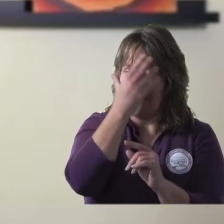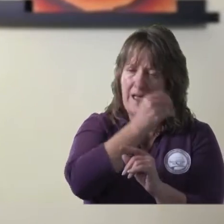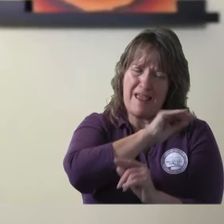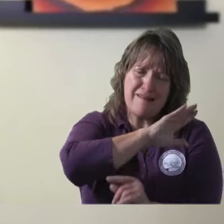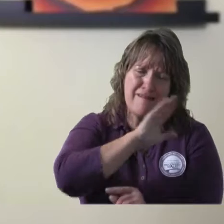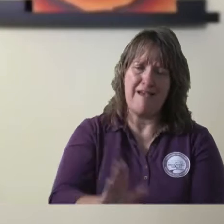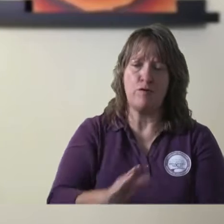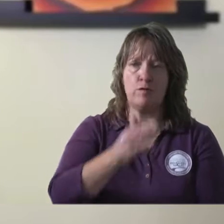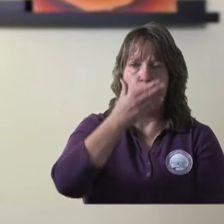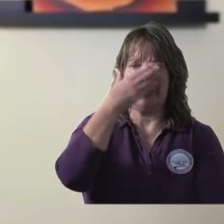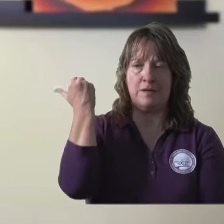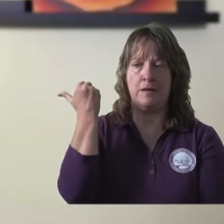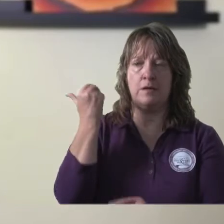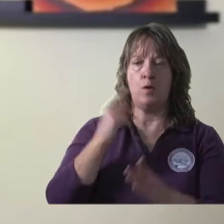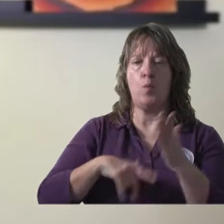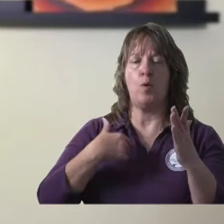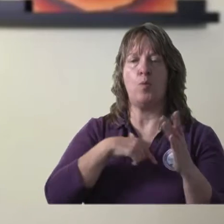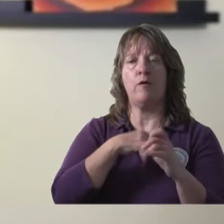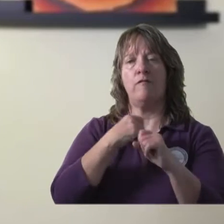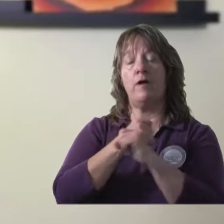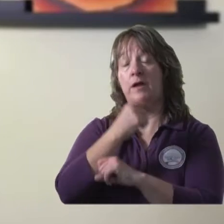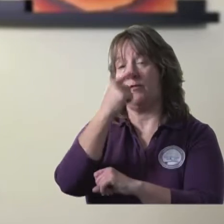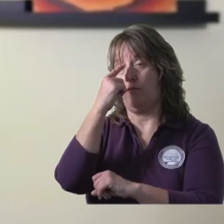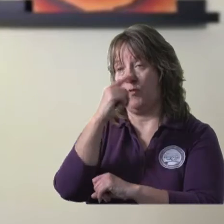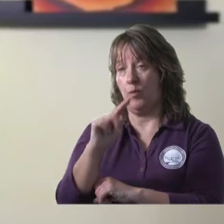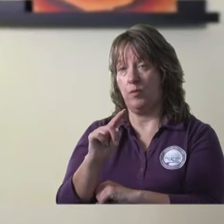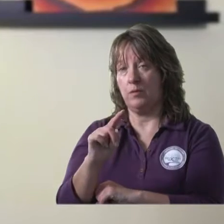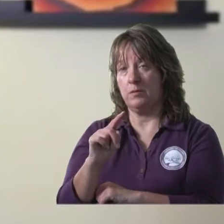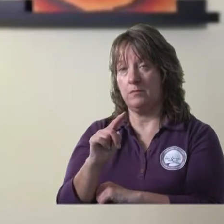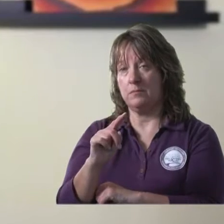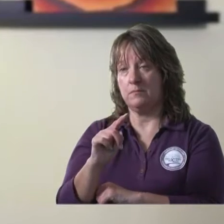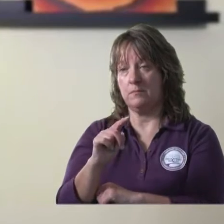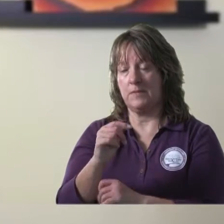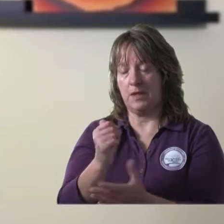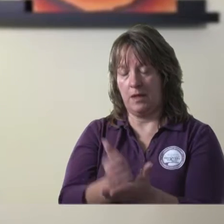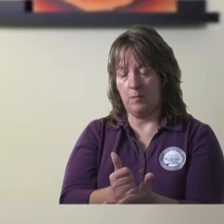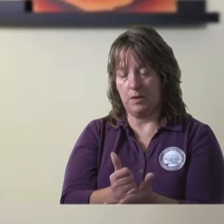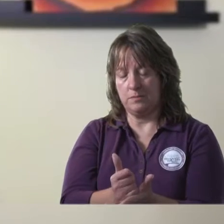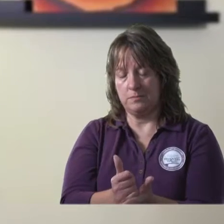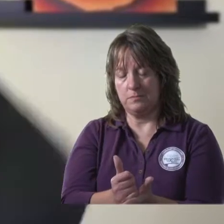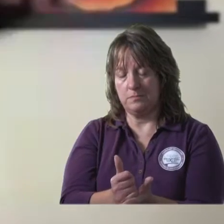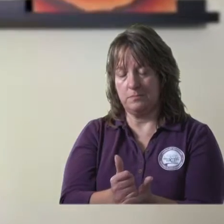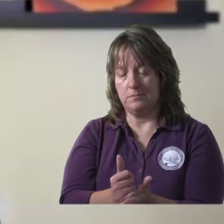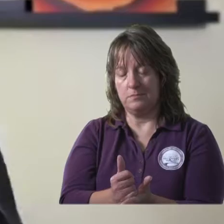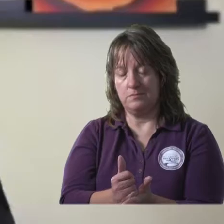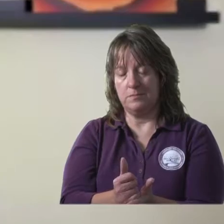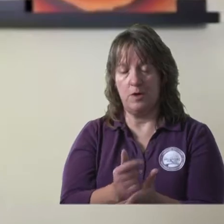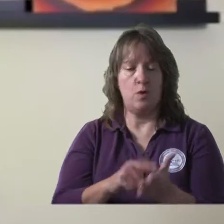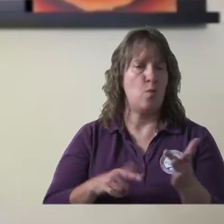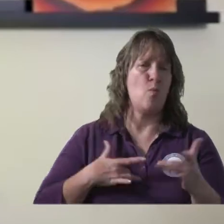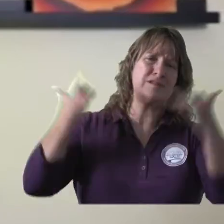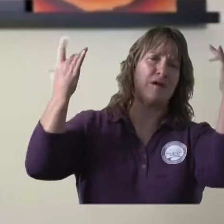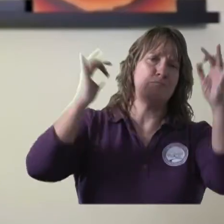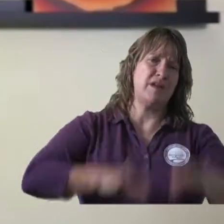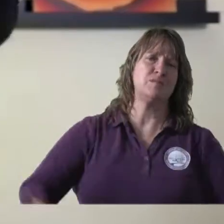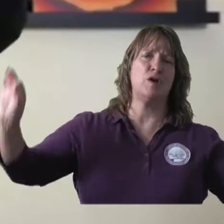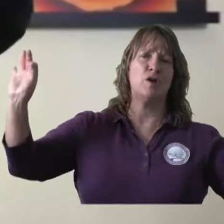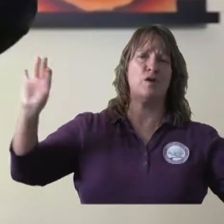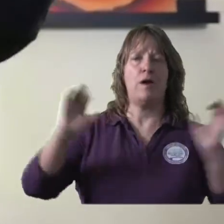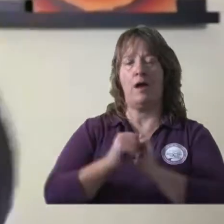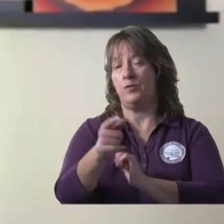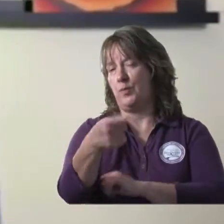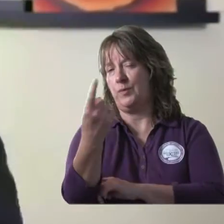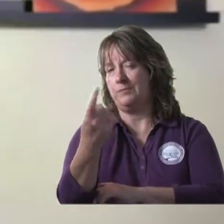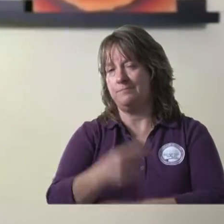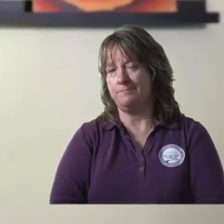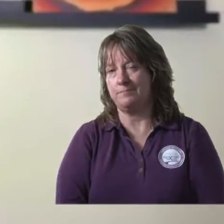never forgetting what we are fighting for. Amen. What's up, Pittsburgh? How you